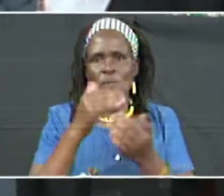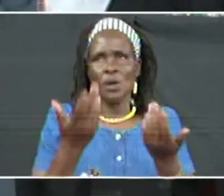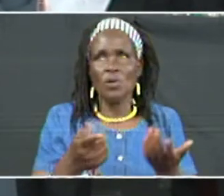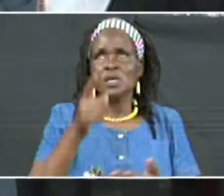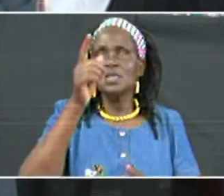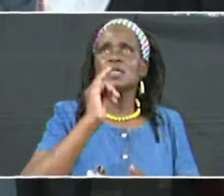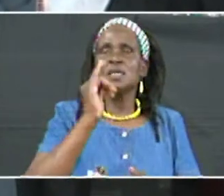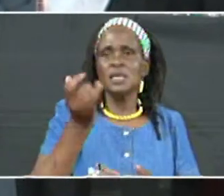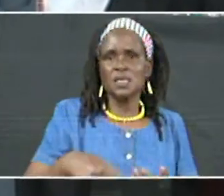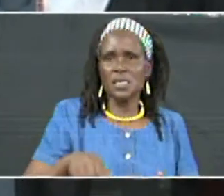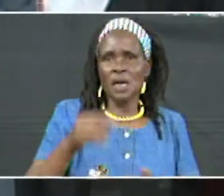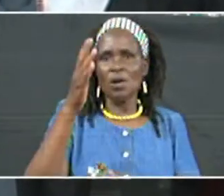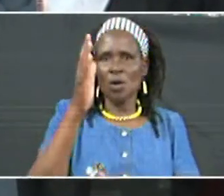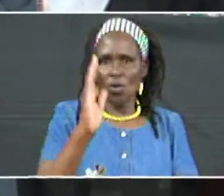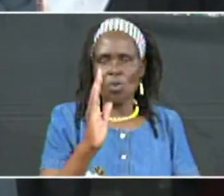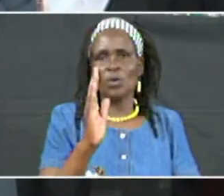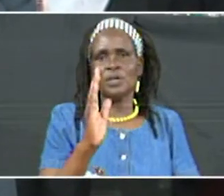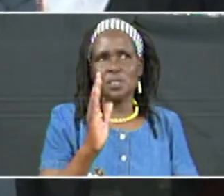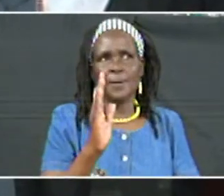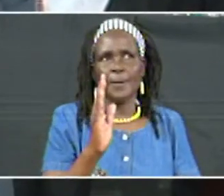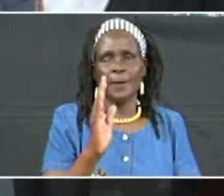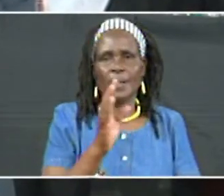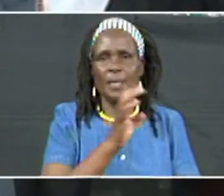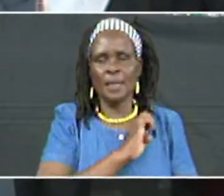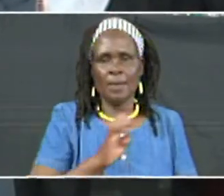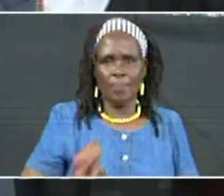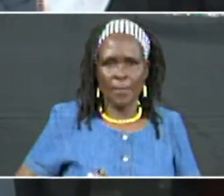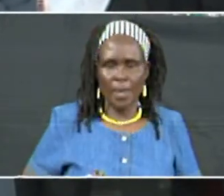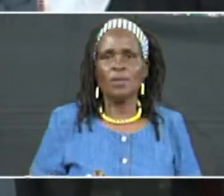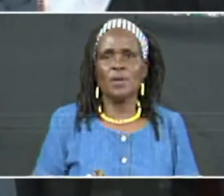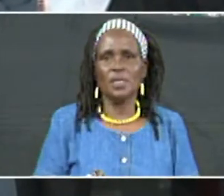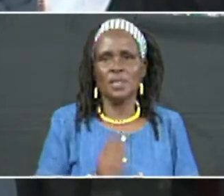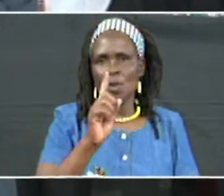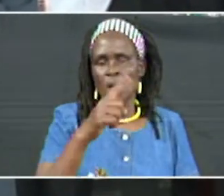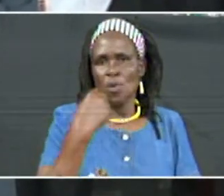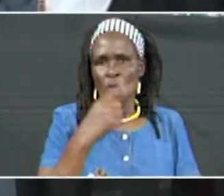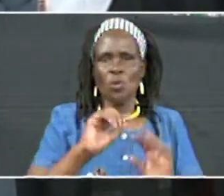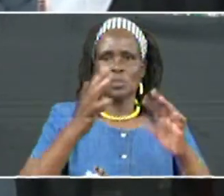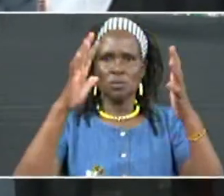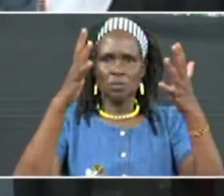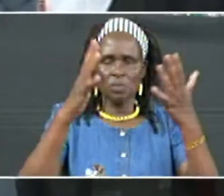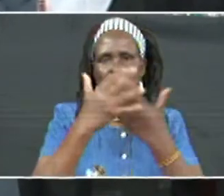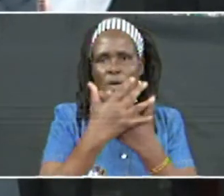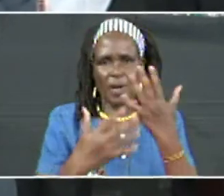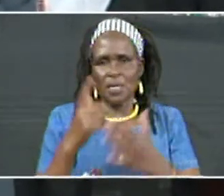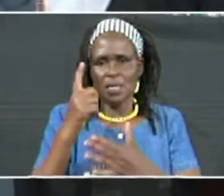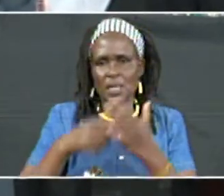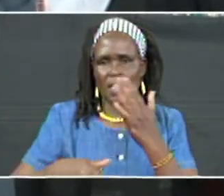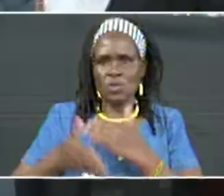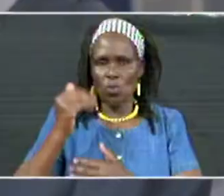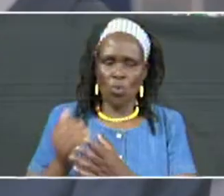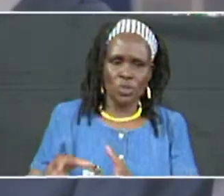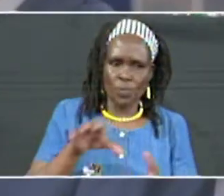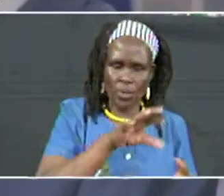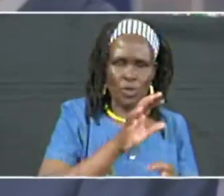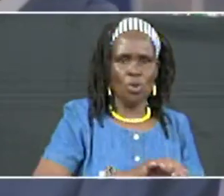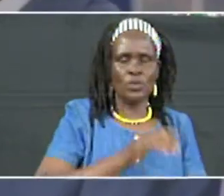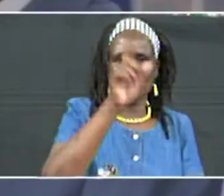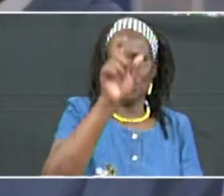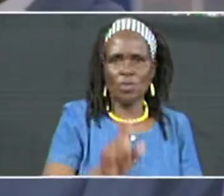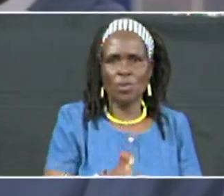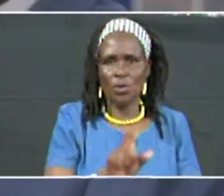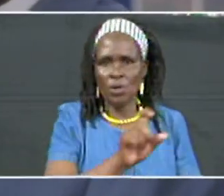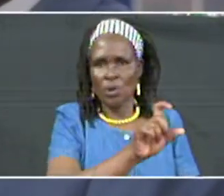God Emmanuel, the one that we celebrate, the blood that was shed on the cross for us.